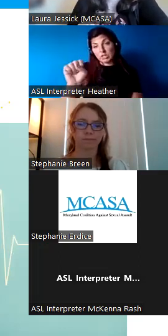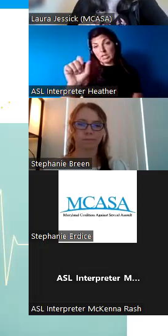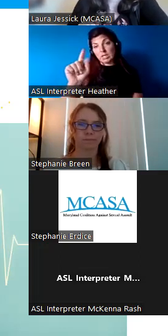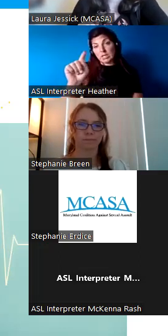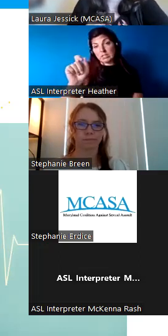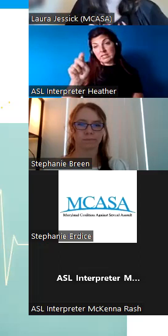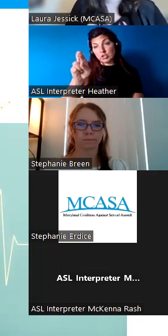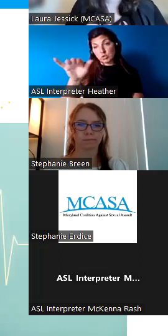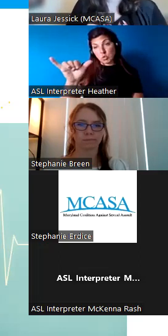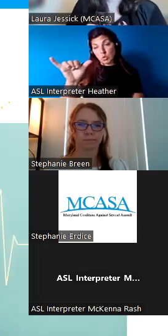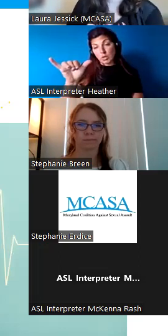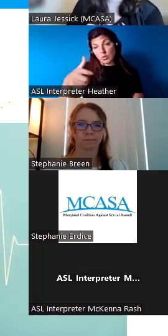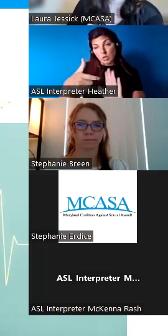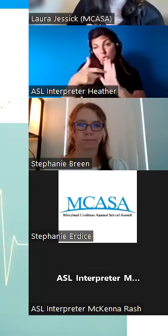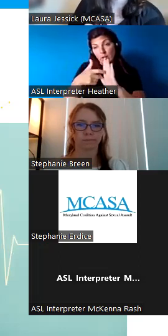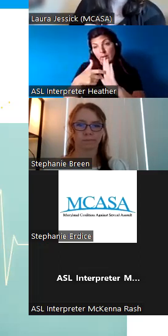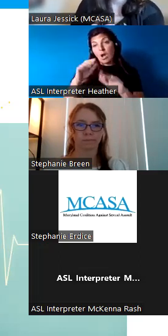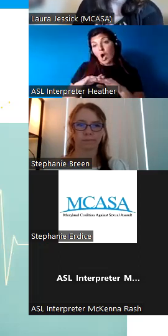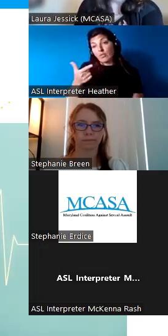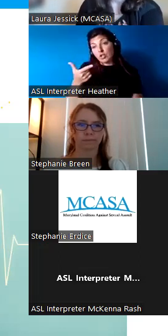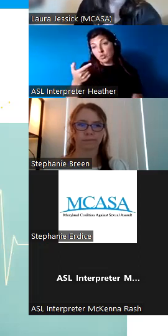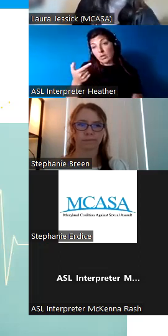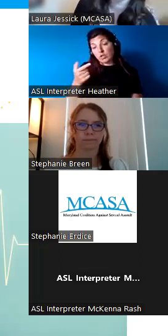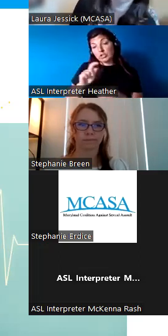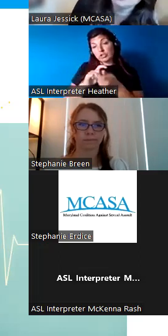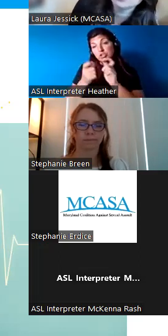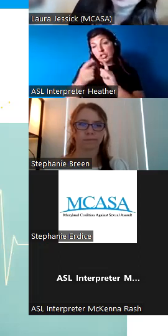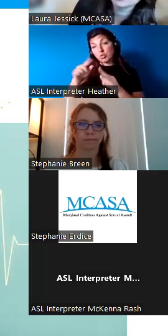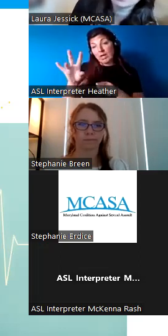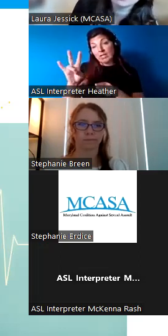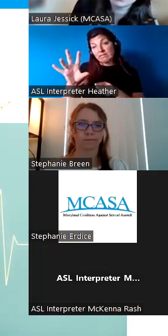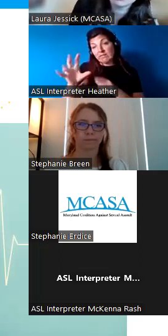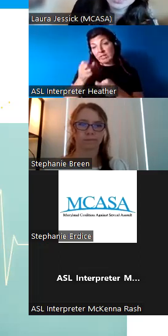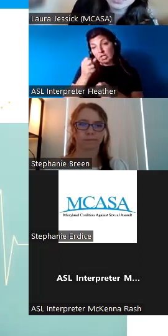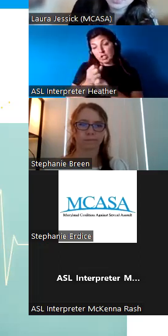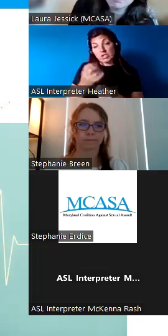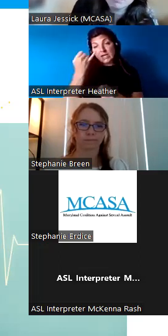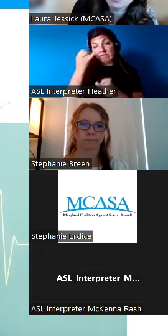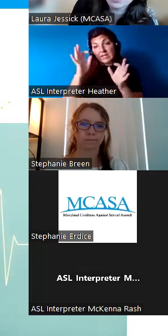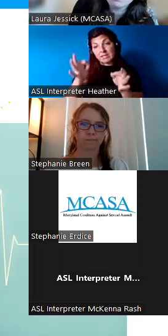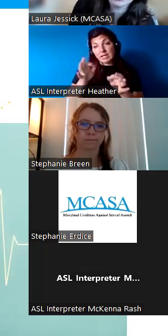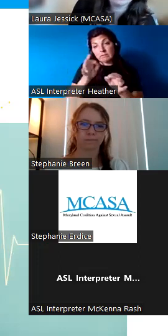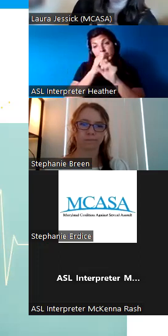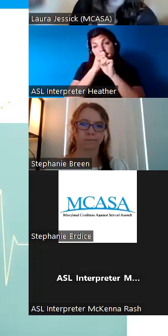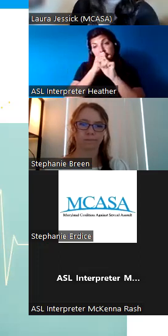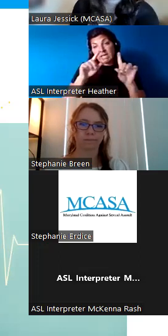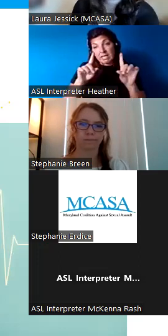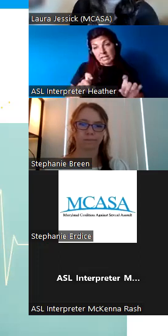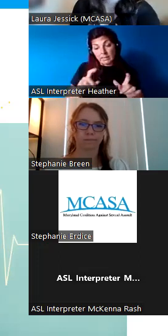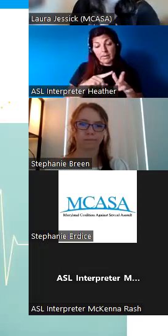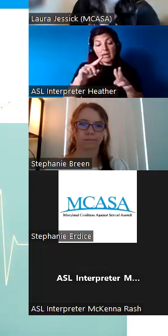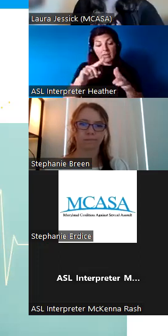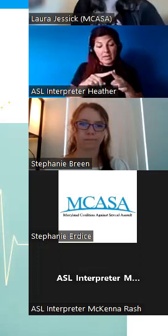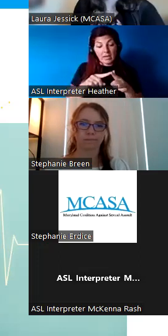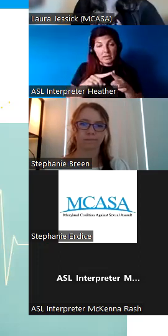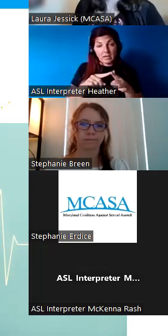that'll change to a minimum of 75 years. A survivor who chooses this anonymous exam will then be able